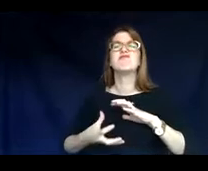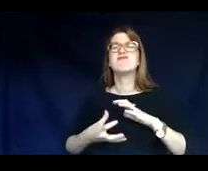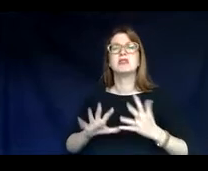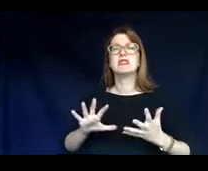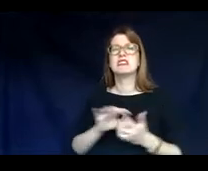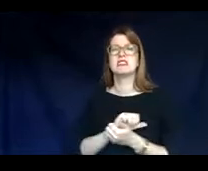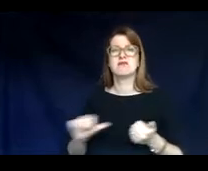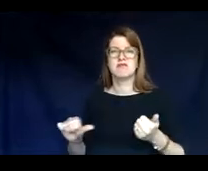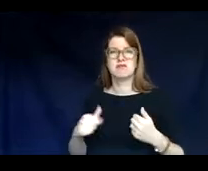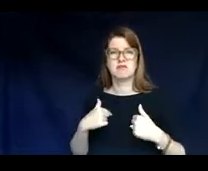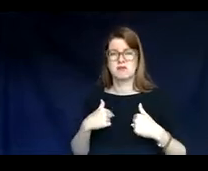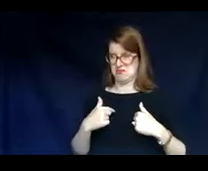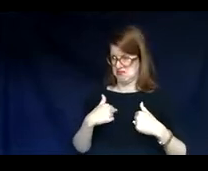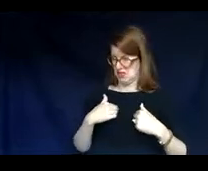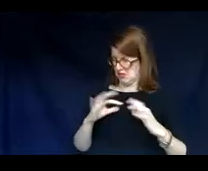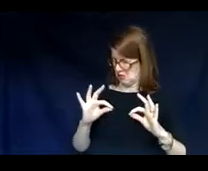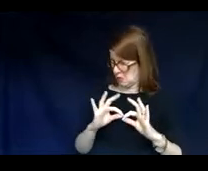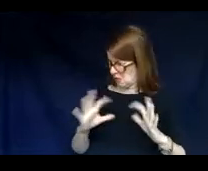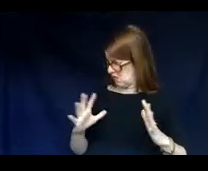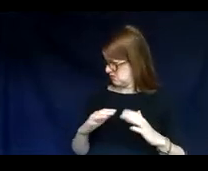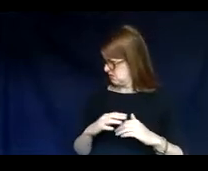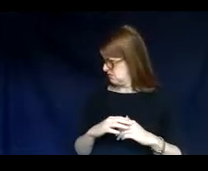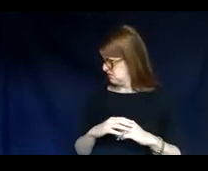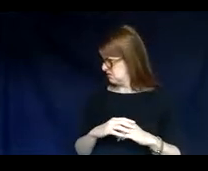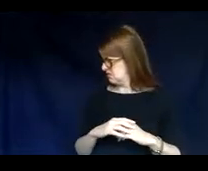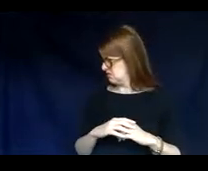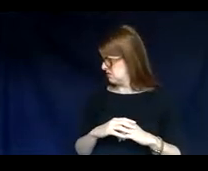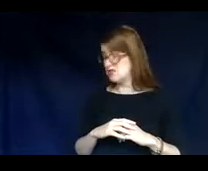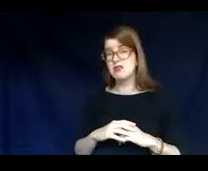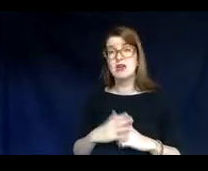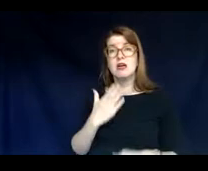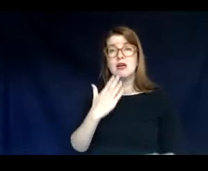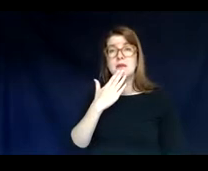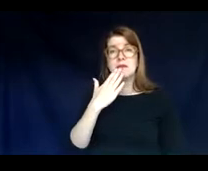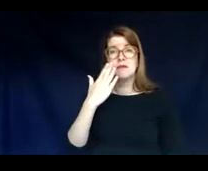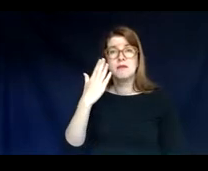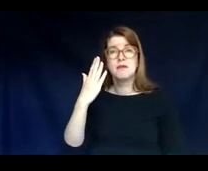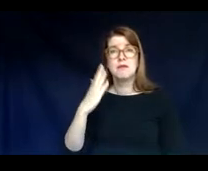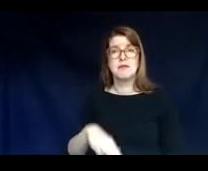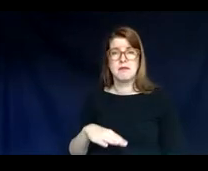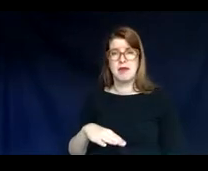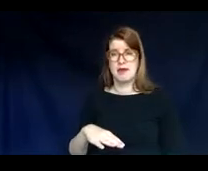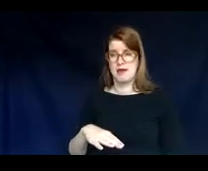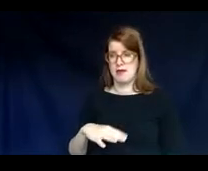To think that you have no worth in this world is a really bad place to be.